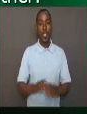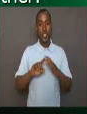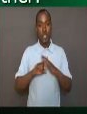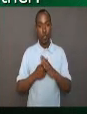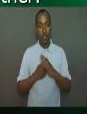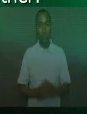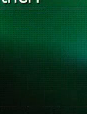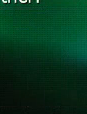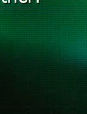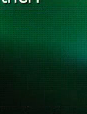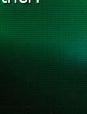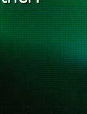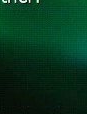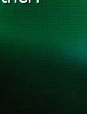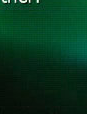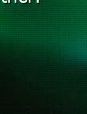Begin.